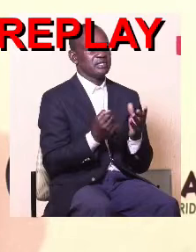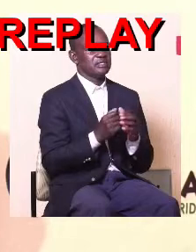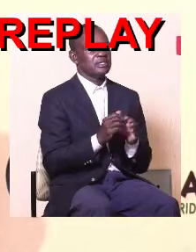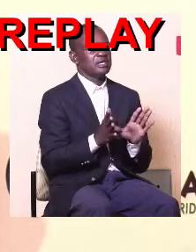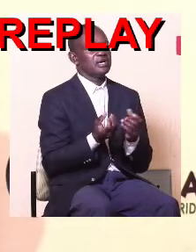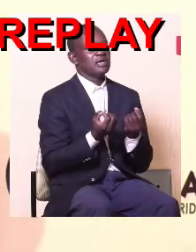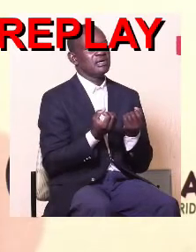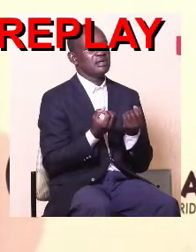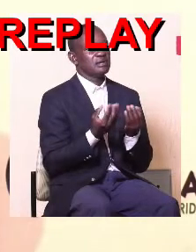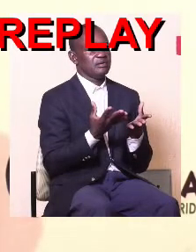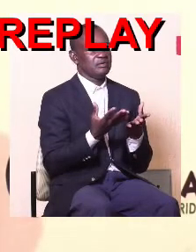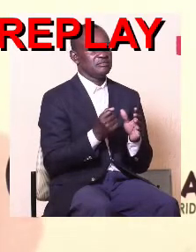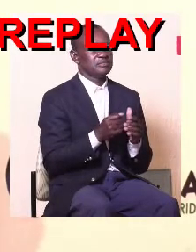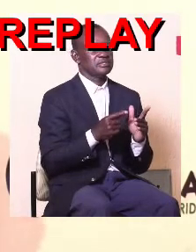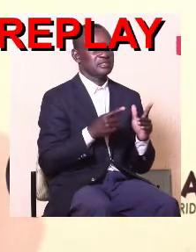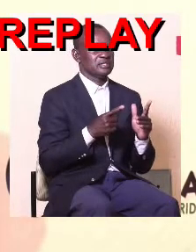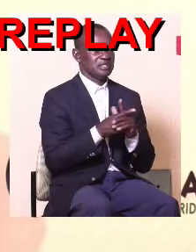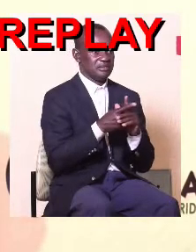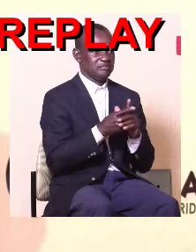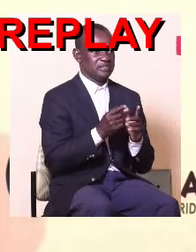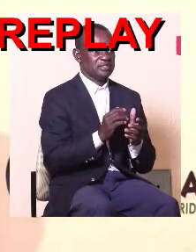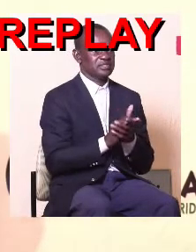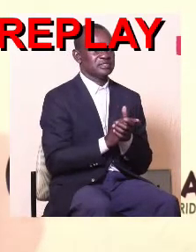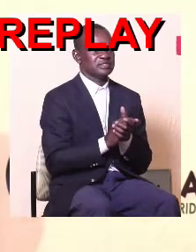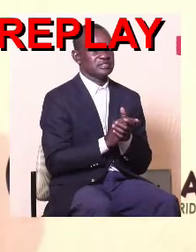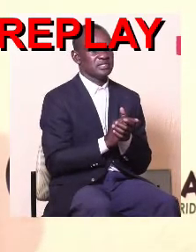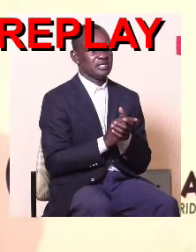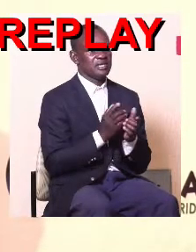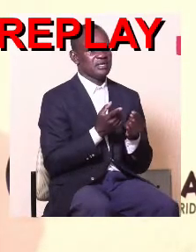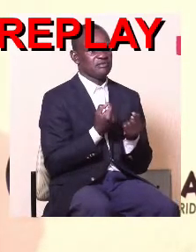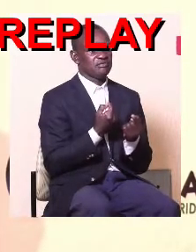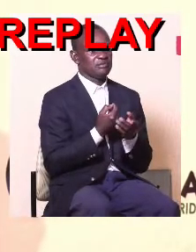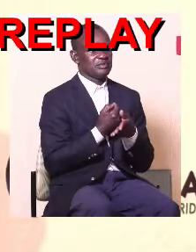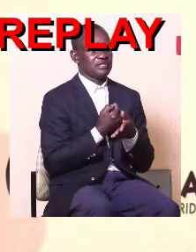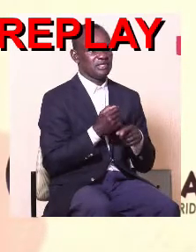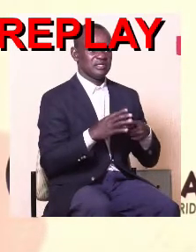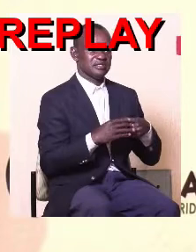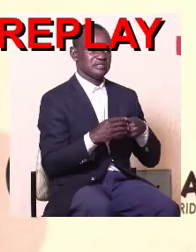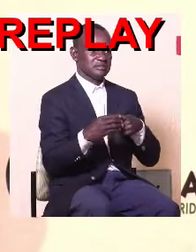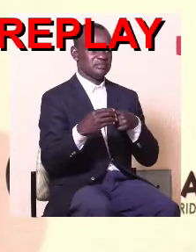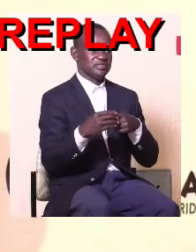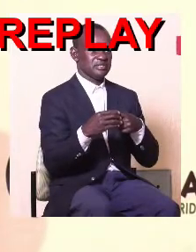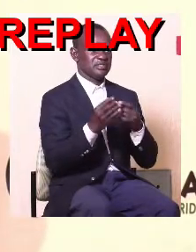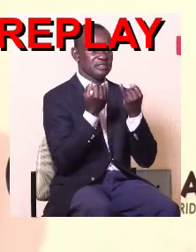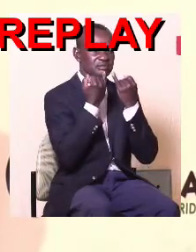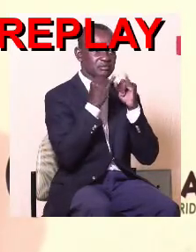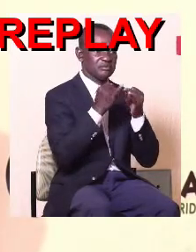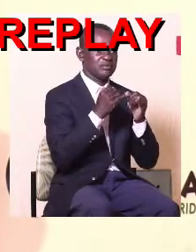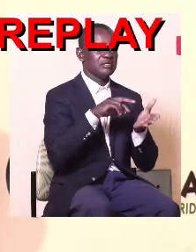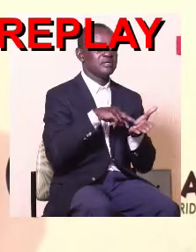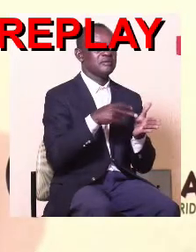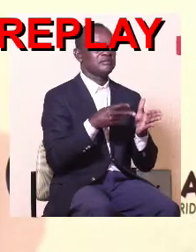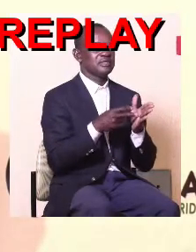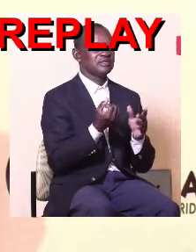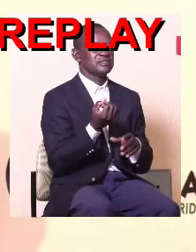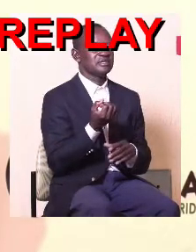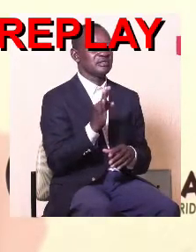cases are being generated by that particular index case. In other words, if you have got one